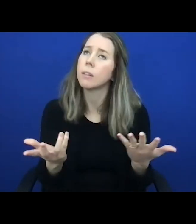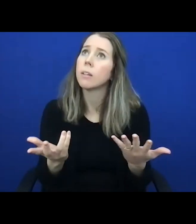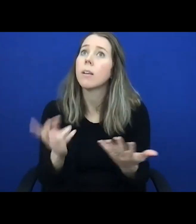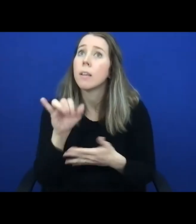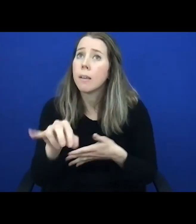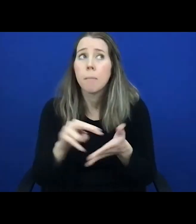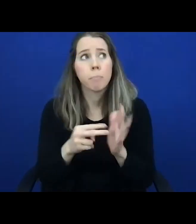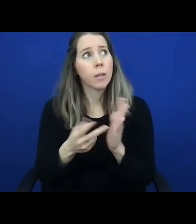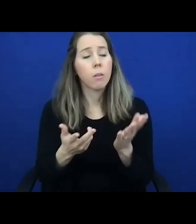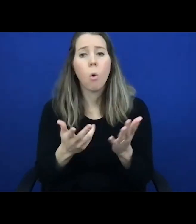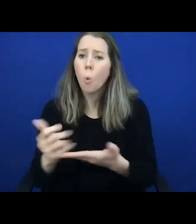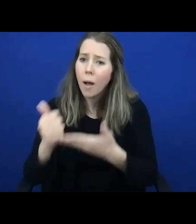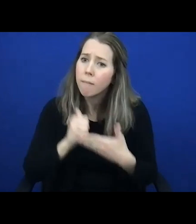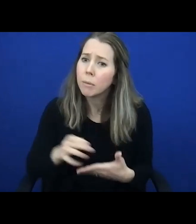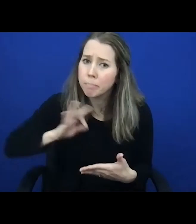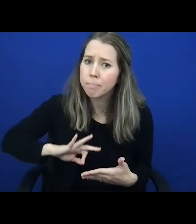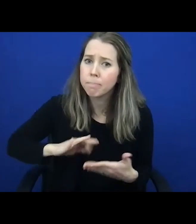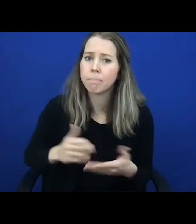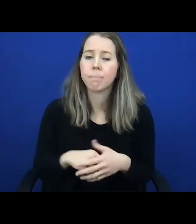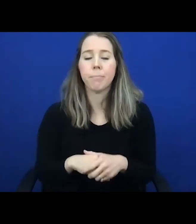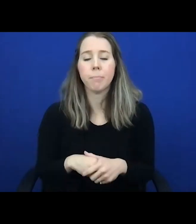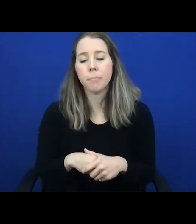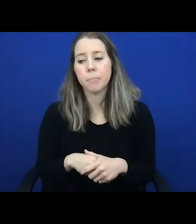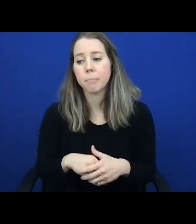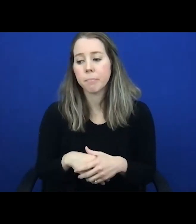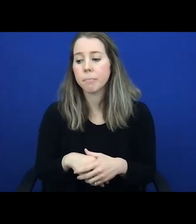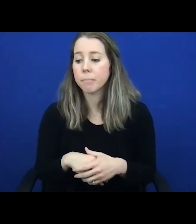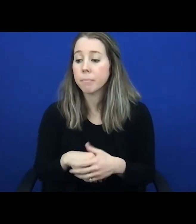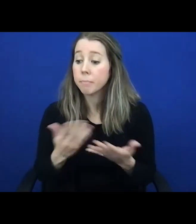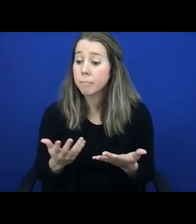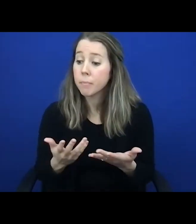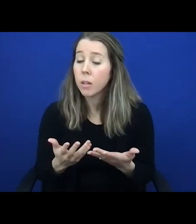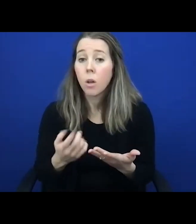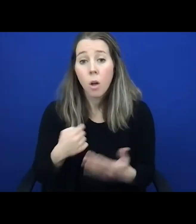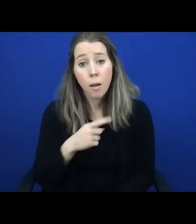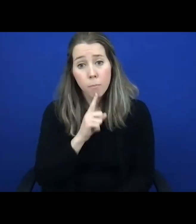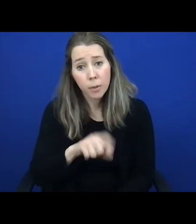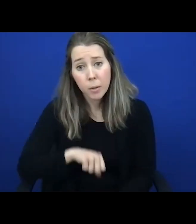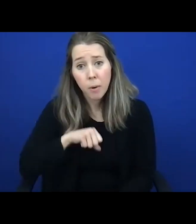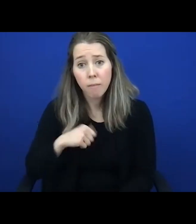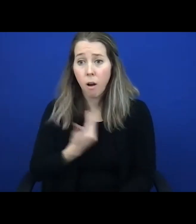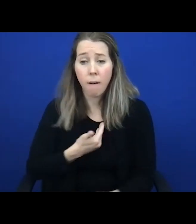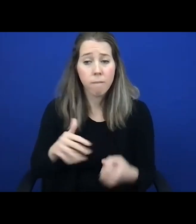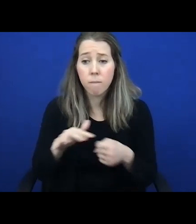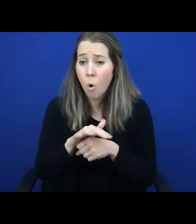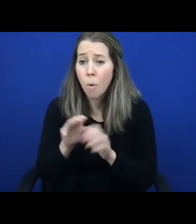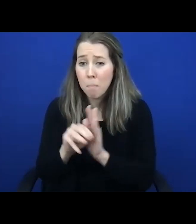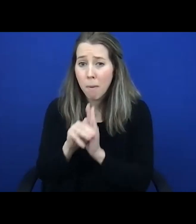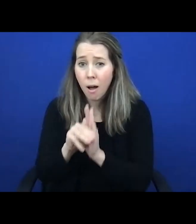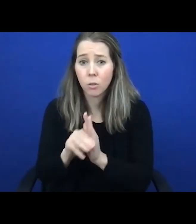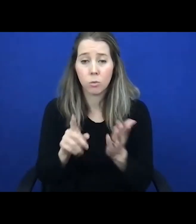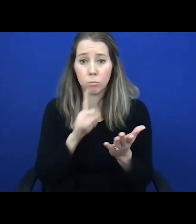then that's very helpful. So, I'm really proud of our whole model. It's a